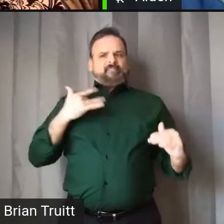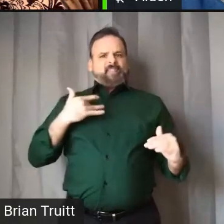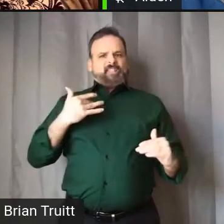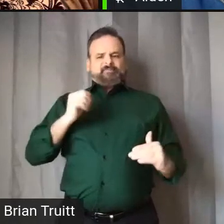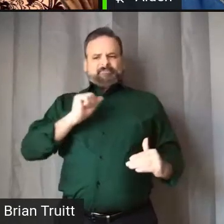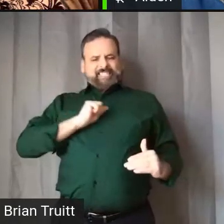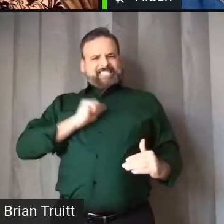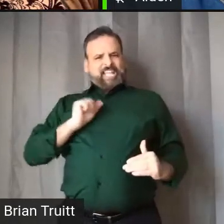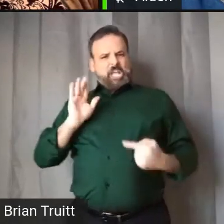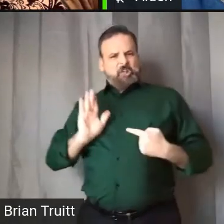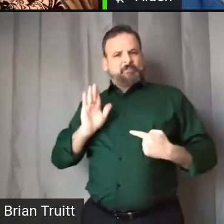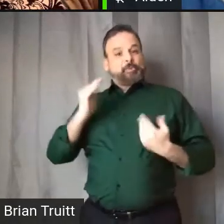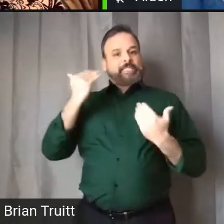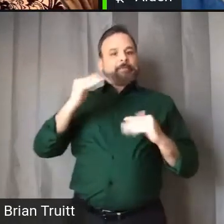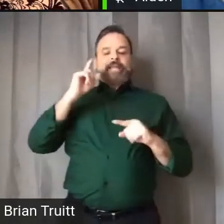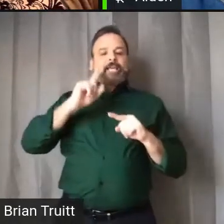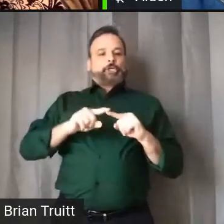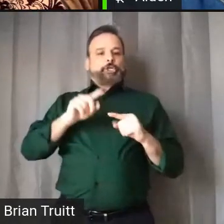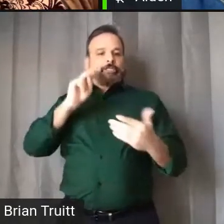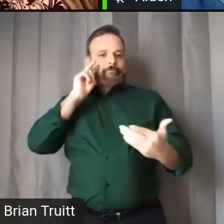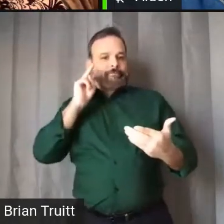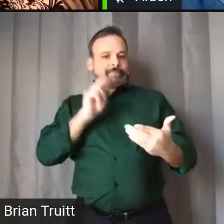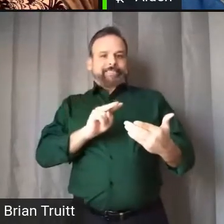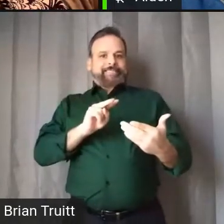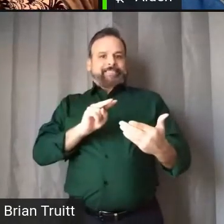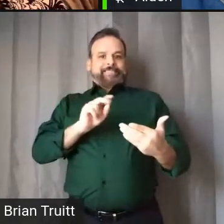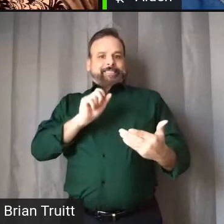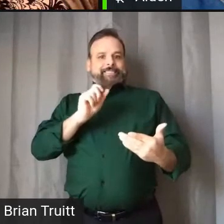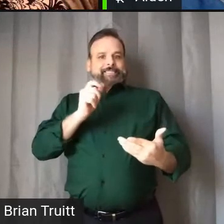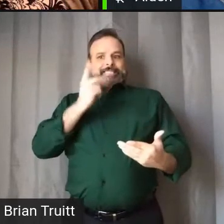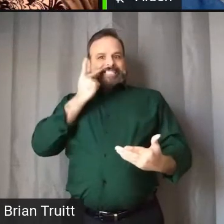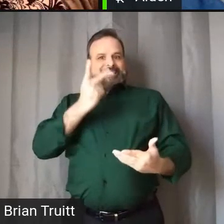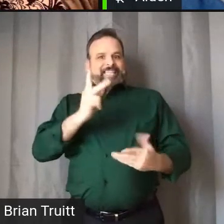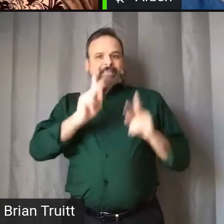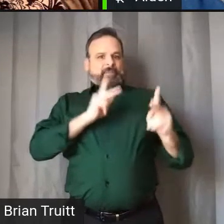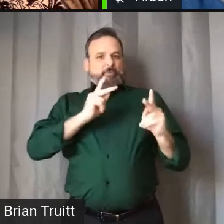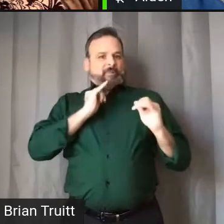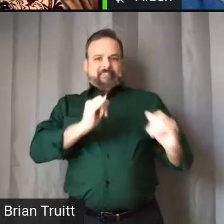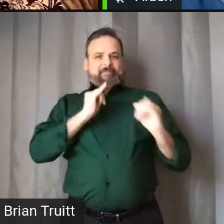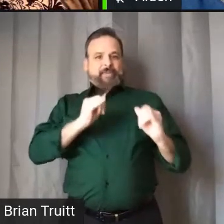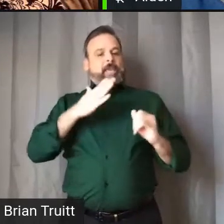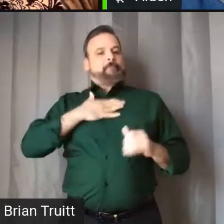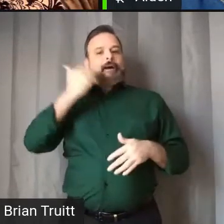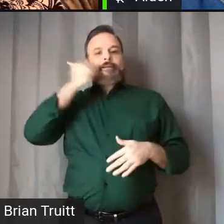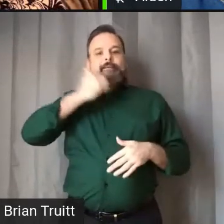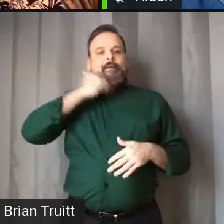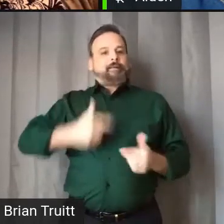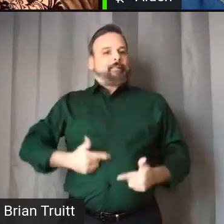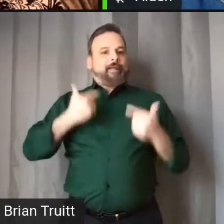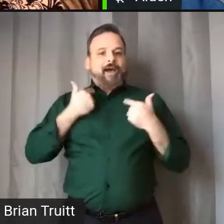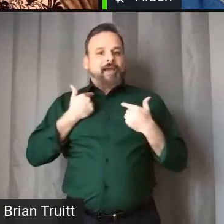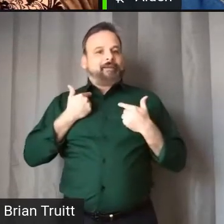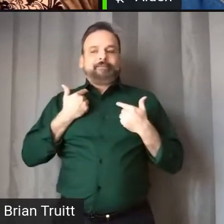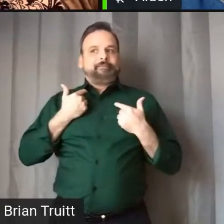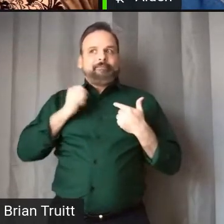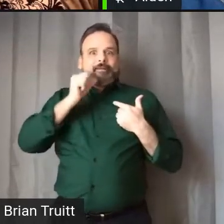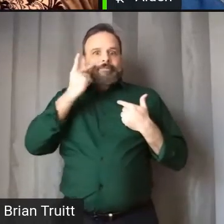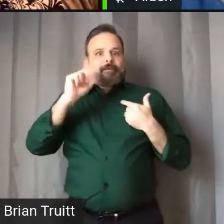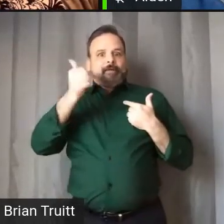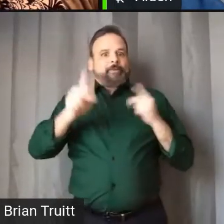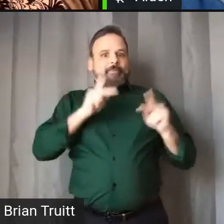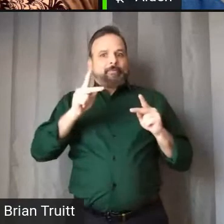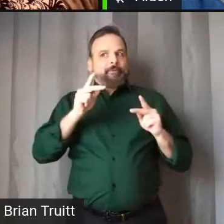by the fact that I couldn't see myself in my daily life, that like my daily life didn't feel all the way real in so many ways, that like one of the reasons why